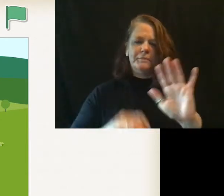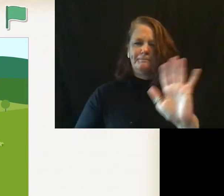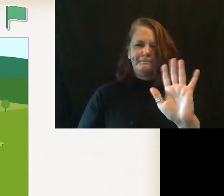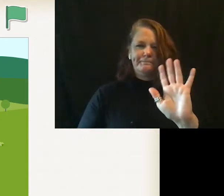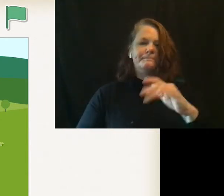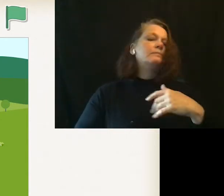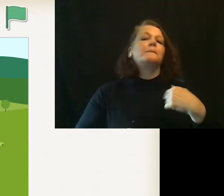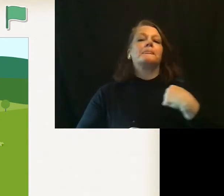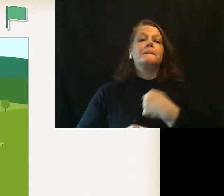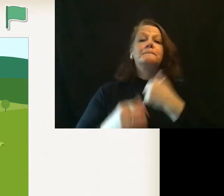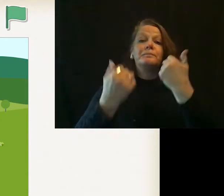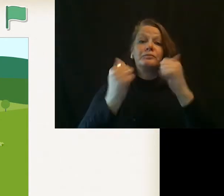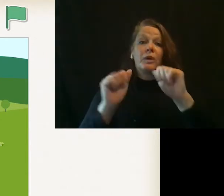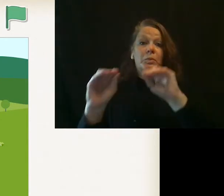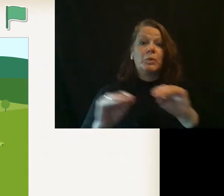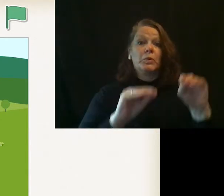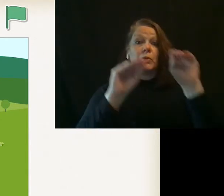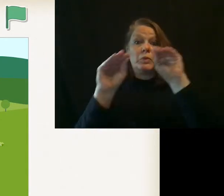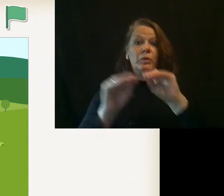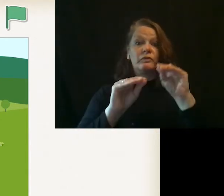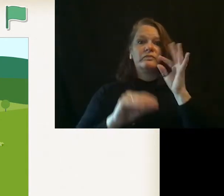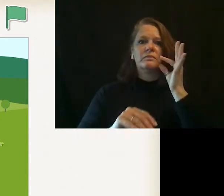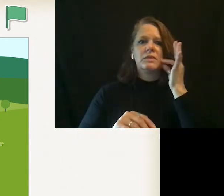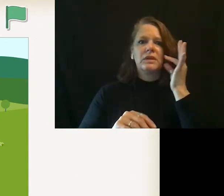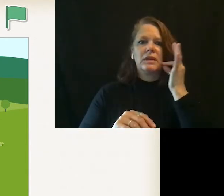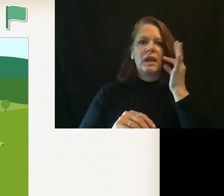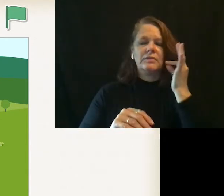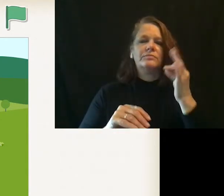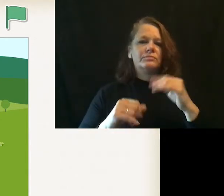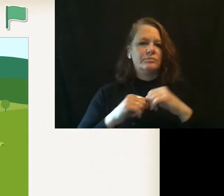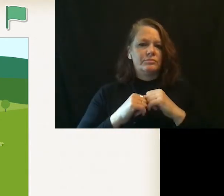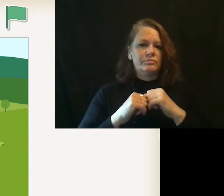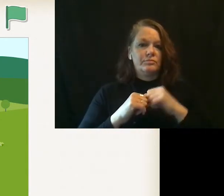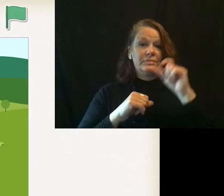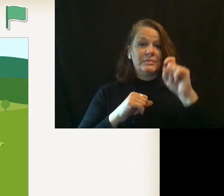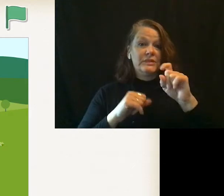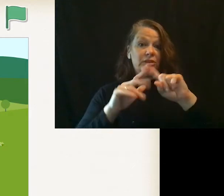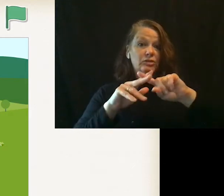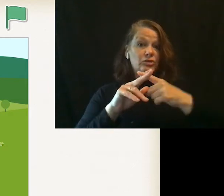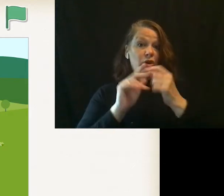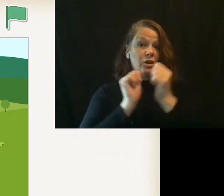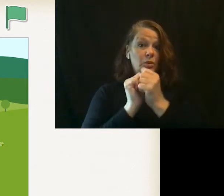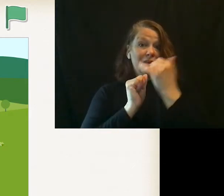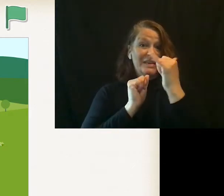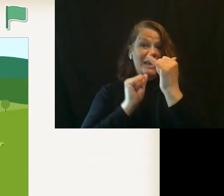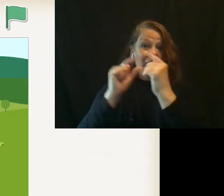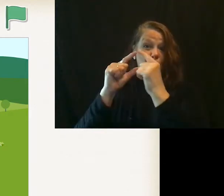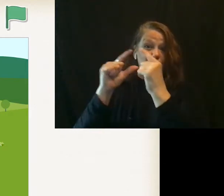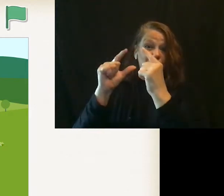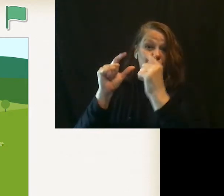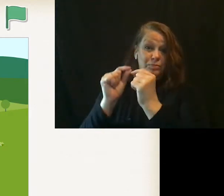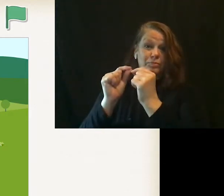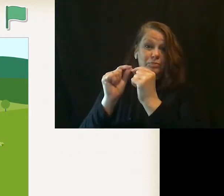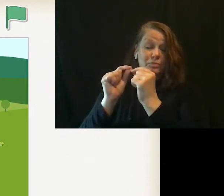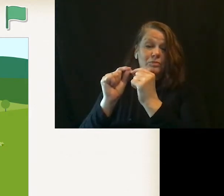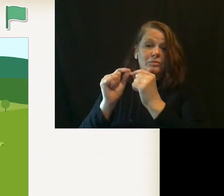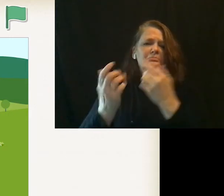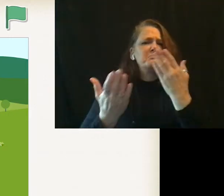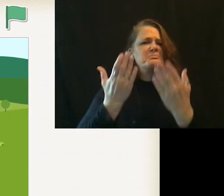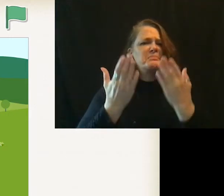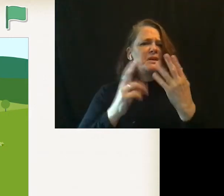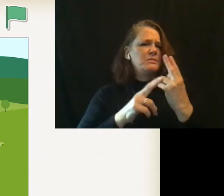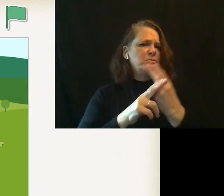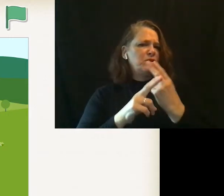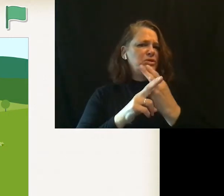that yet. Instead, let's try to get the cat to move. To get the cat to move, we need to start with one of these yellow blocks.